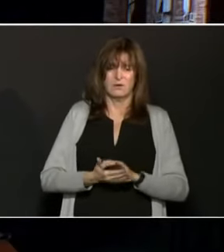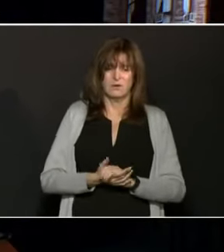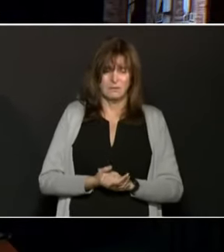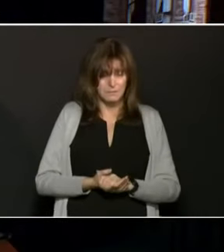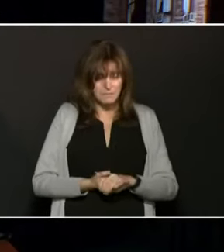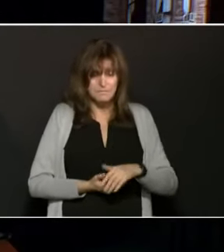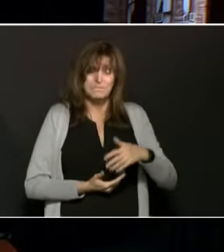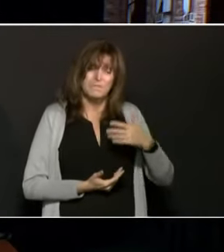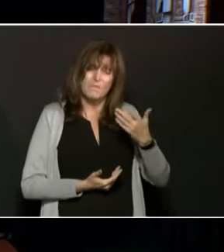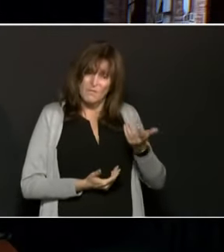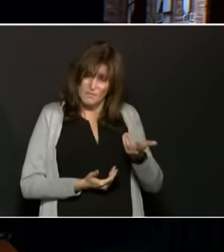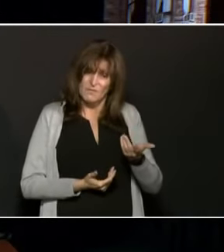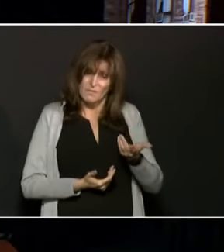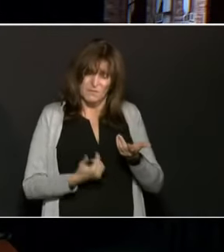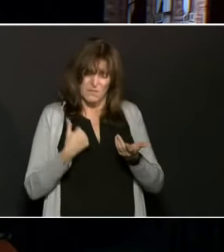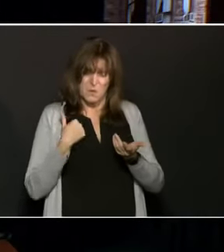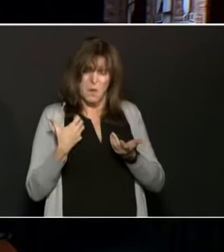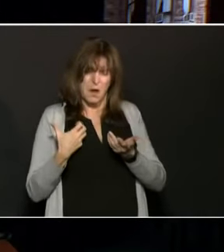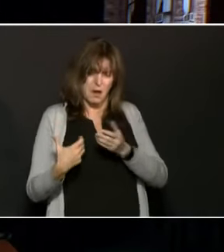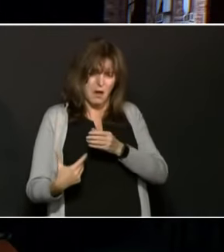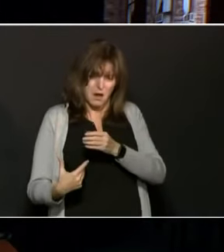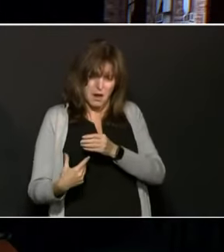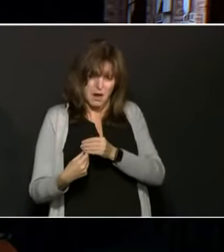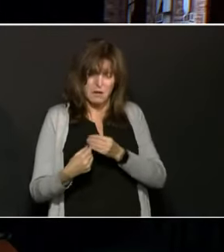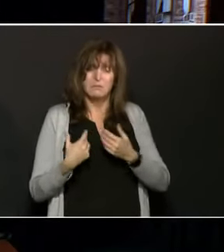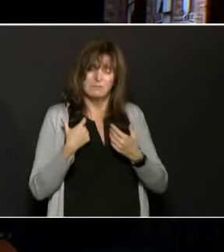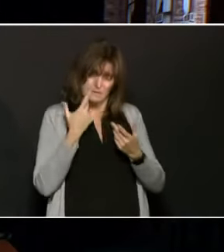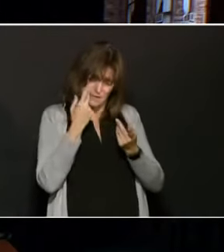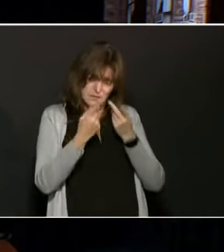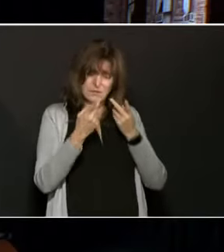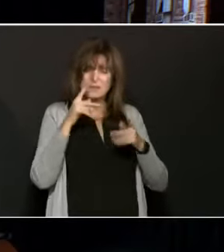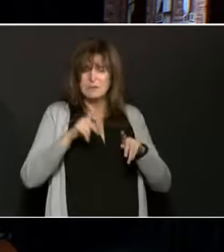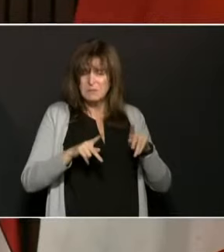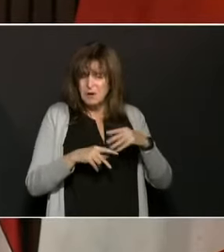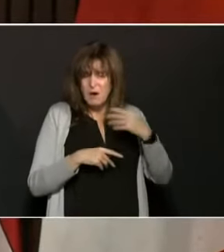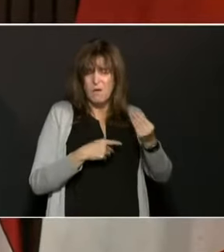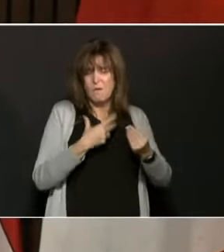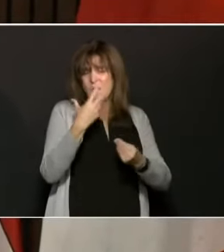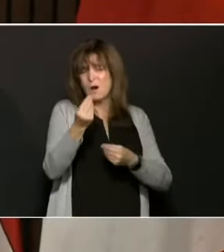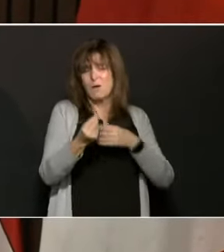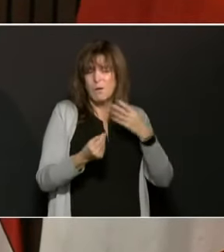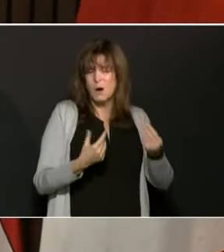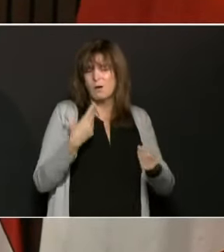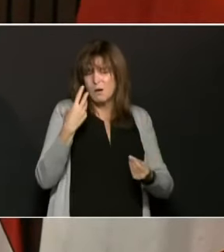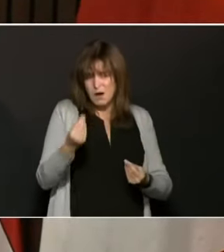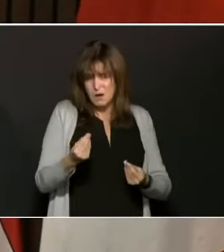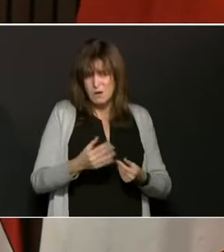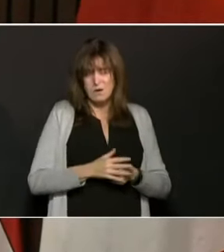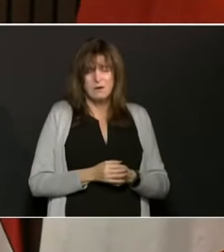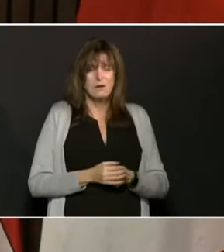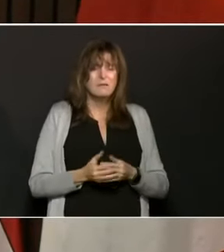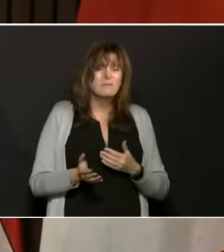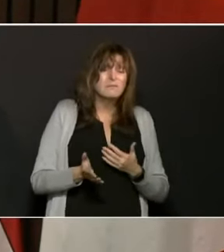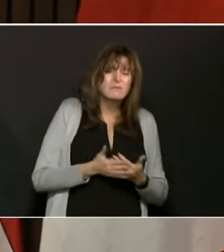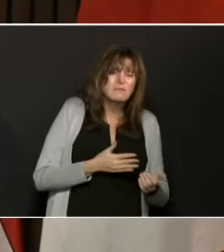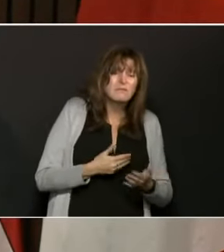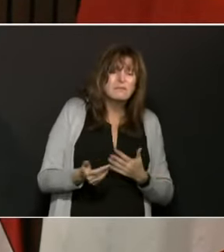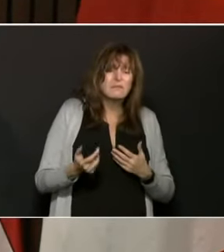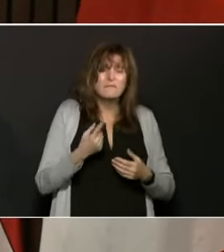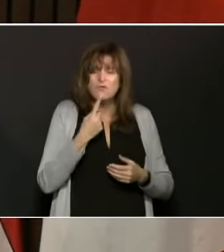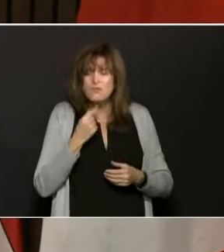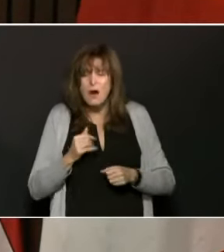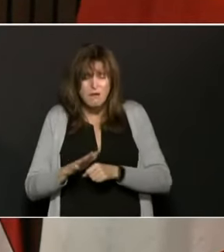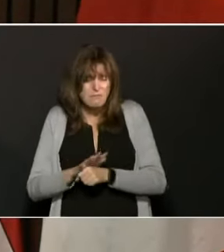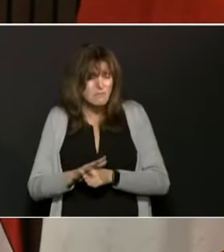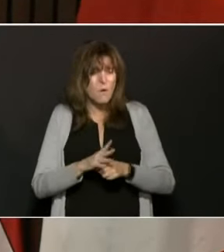that there is more mobility, and it has not gone down in the same way with the accumulating restrictions. It's really important, though, that we think